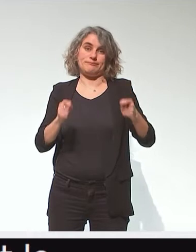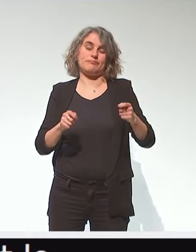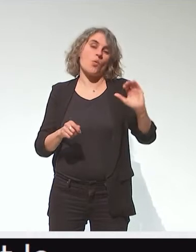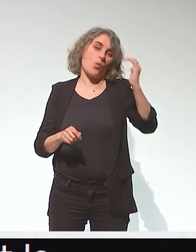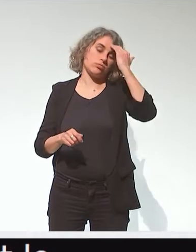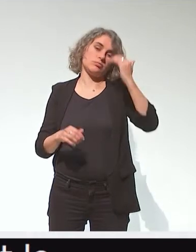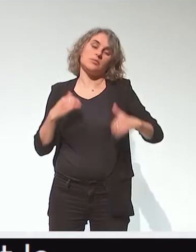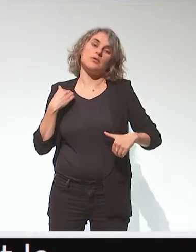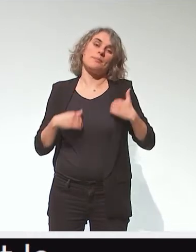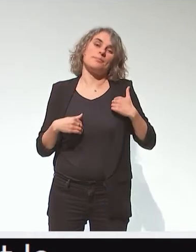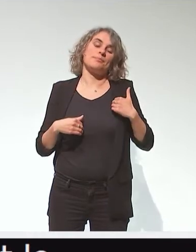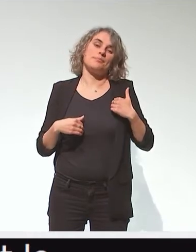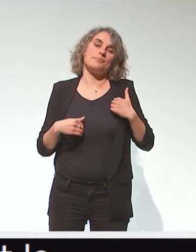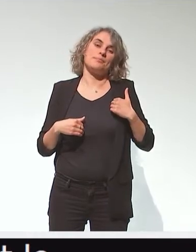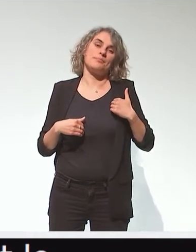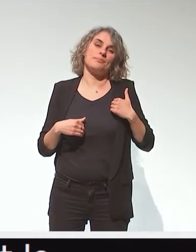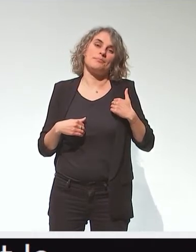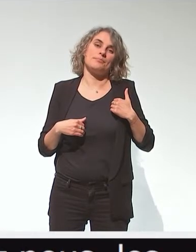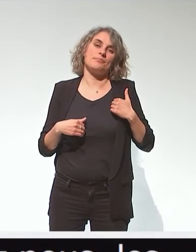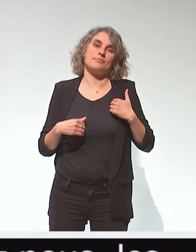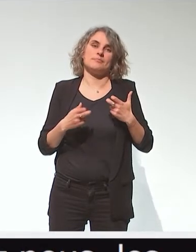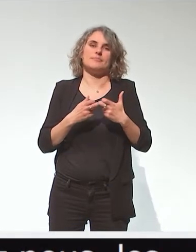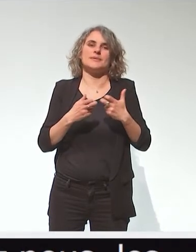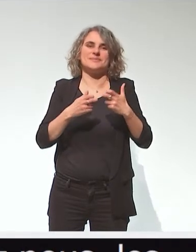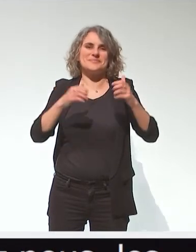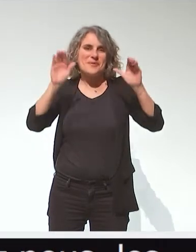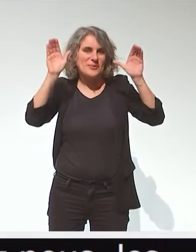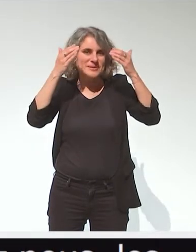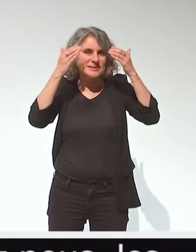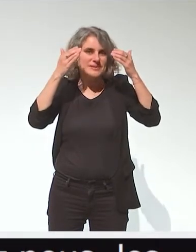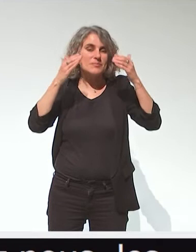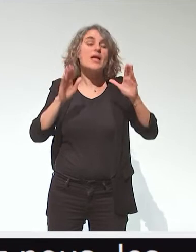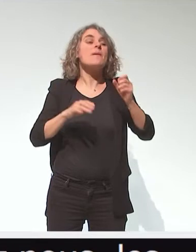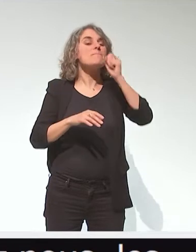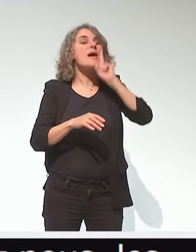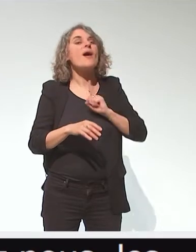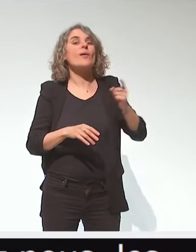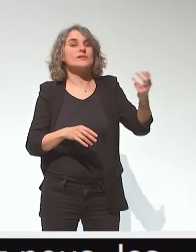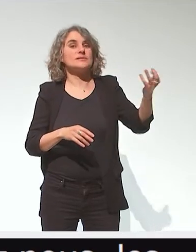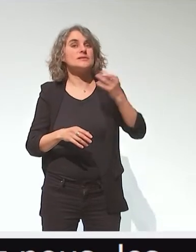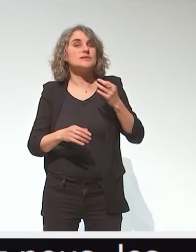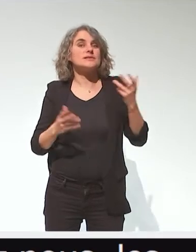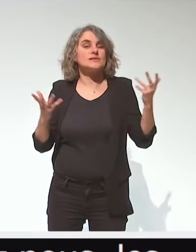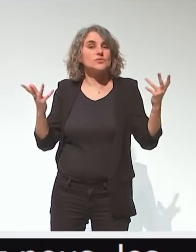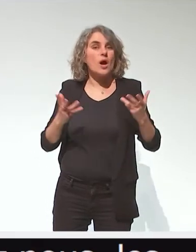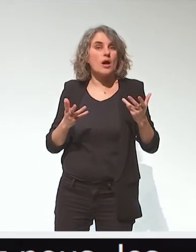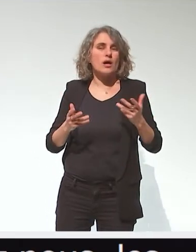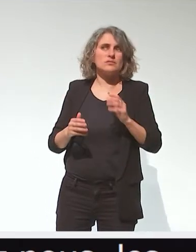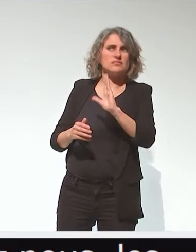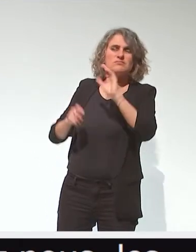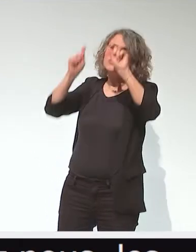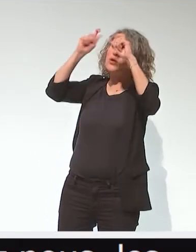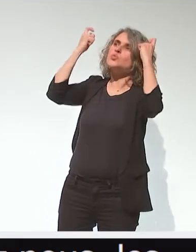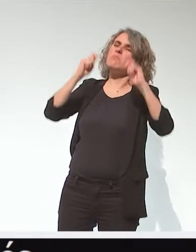the parents say we need services and support, not the disability status and benefits. And the